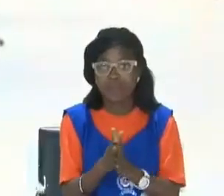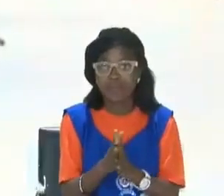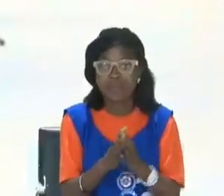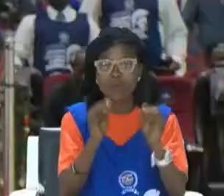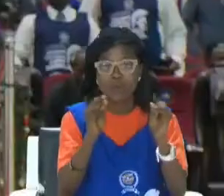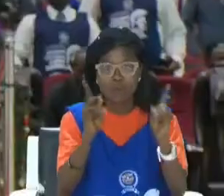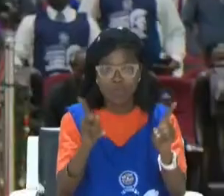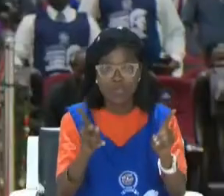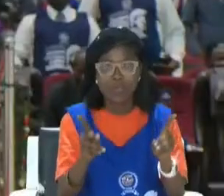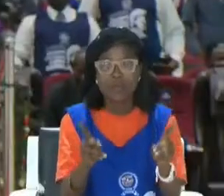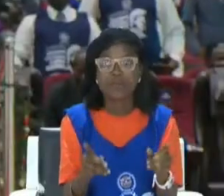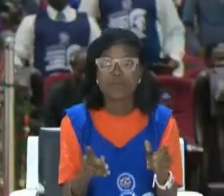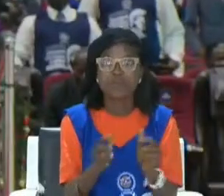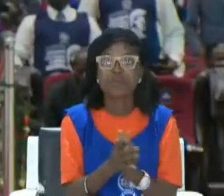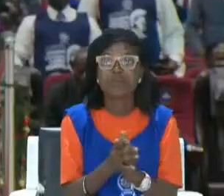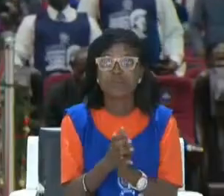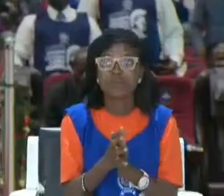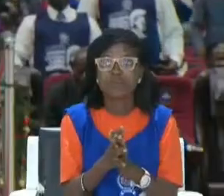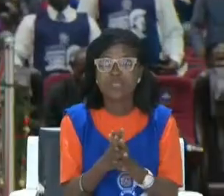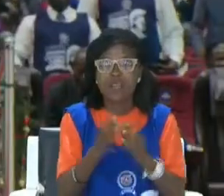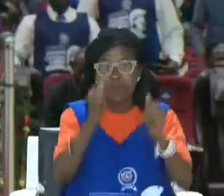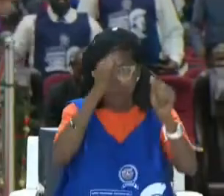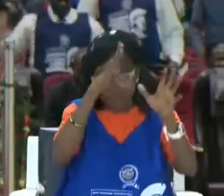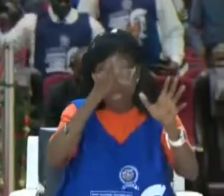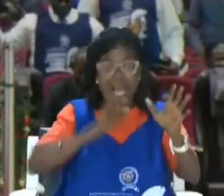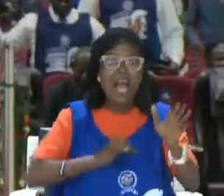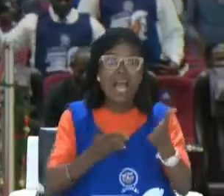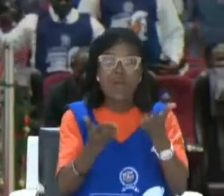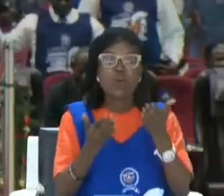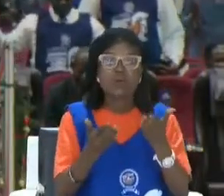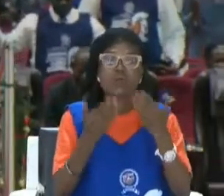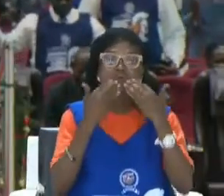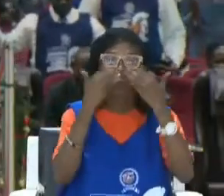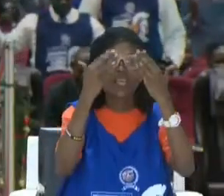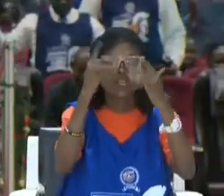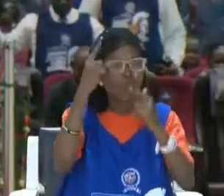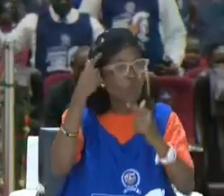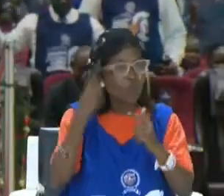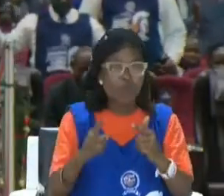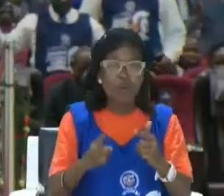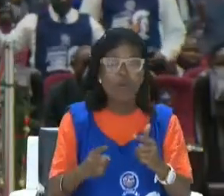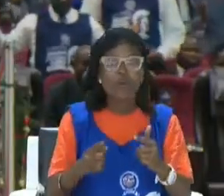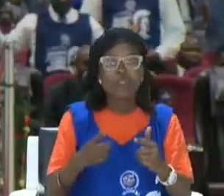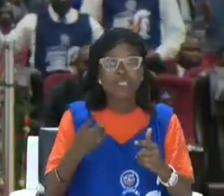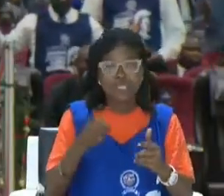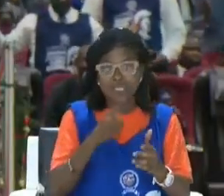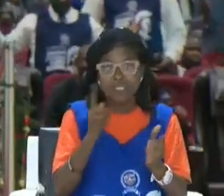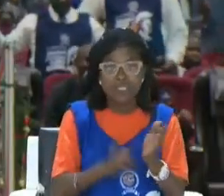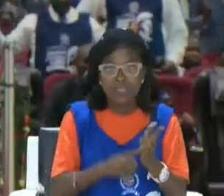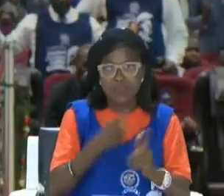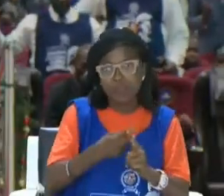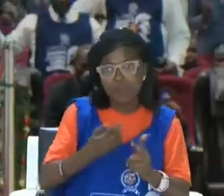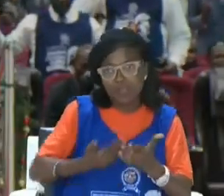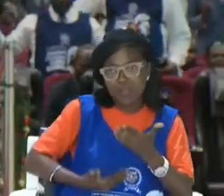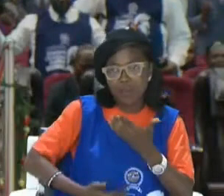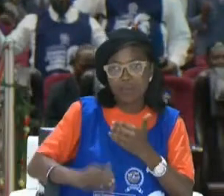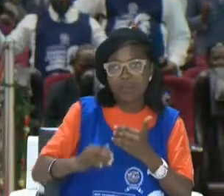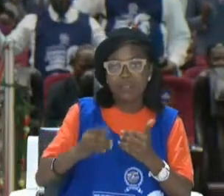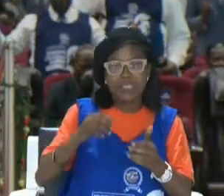Okay, so many of you. Father, I want to thank you for your children born in the month of November.